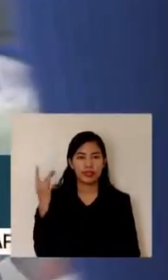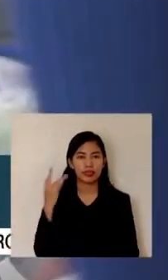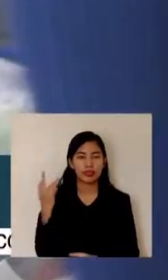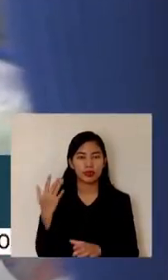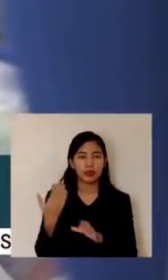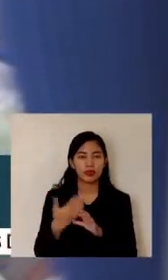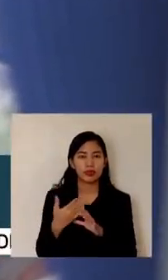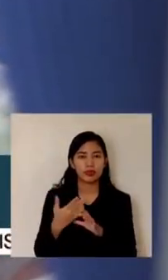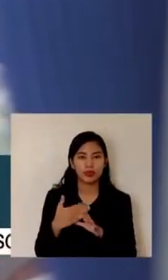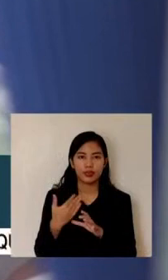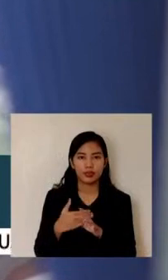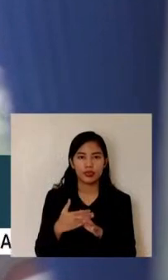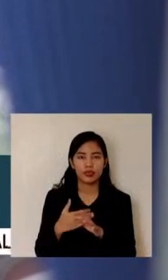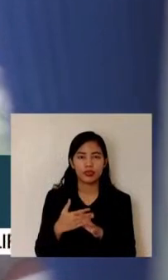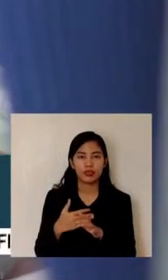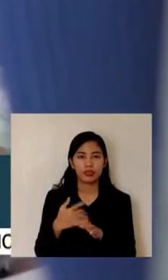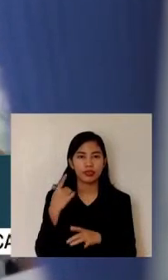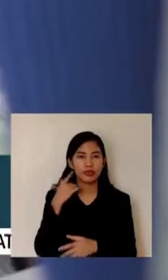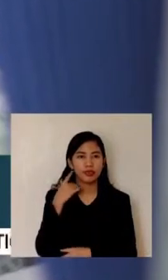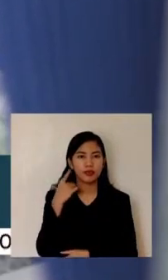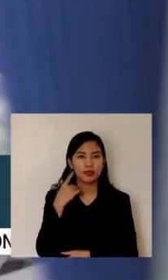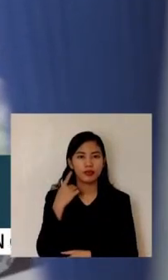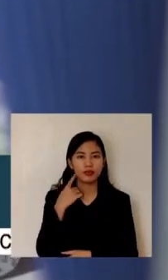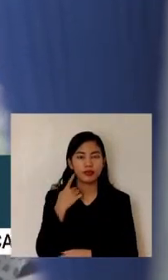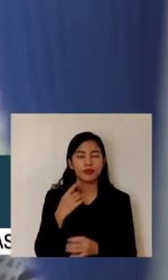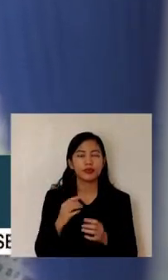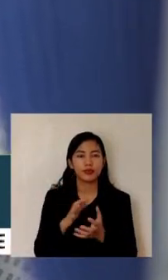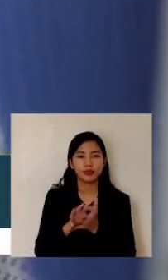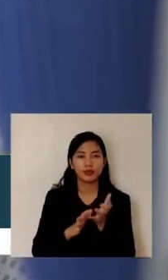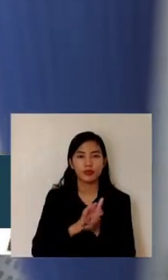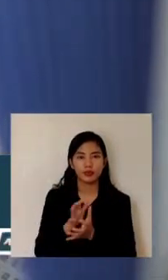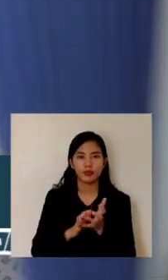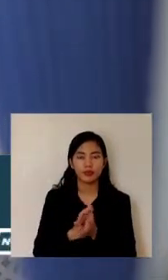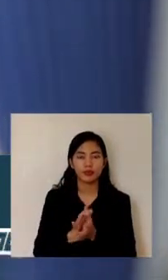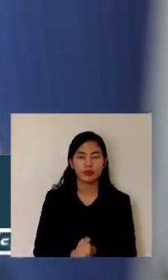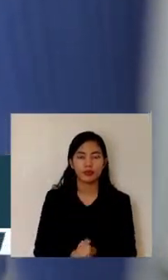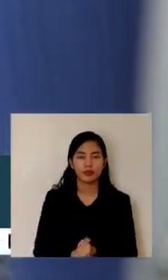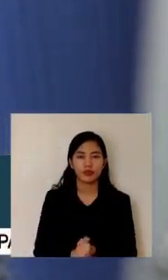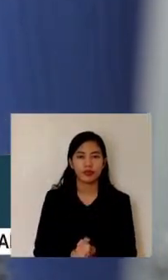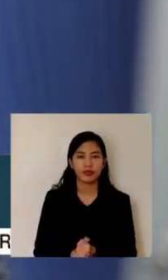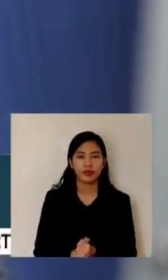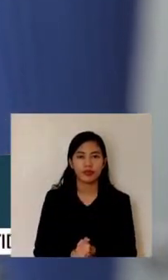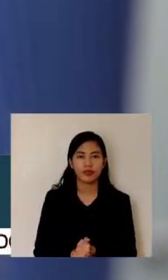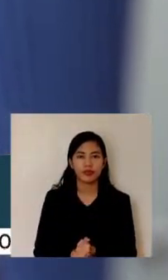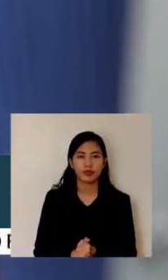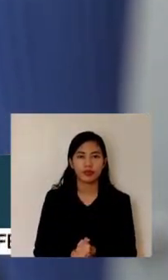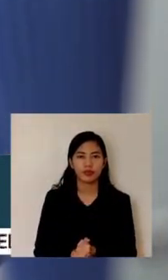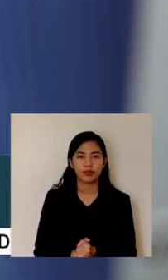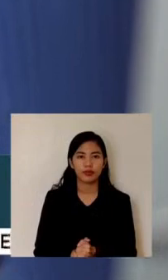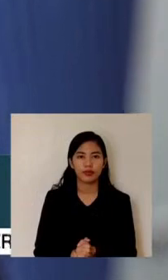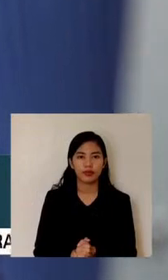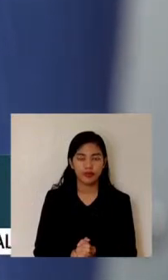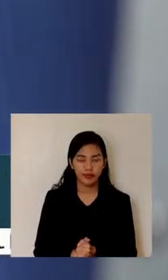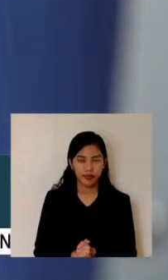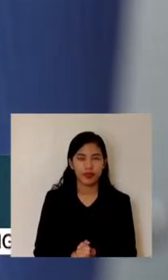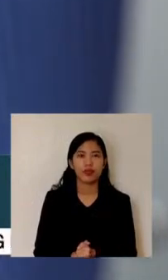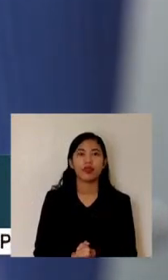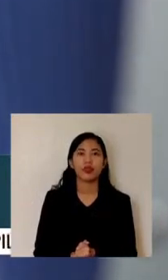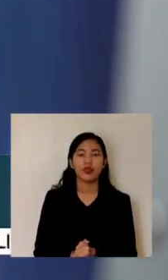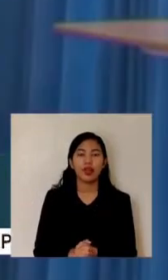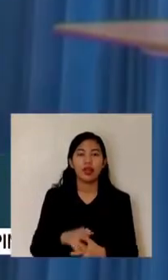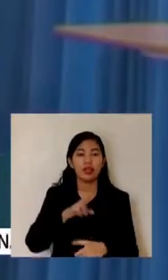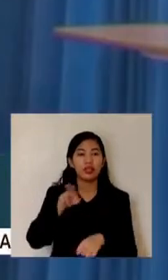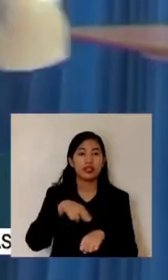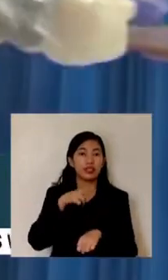have unwanted side effects. With the National Health Service resources diverted towards vaccination boosters, thousands of